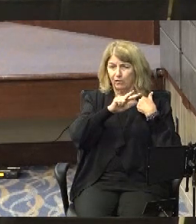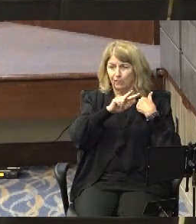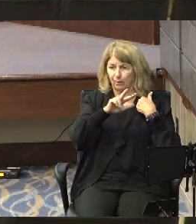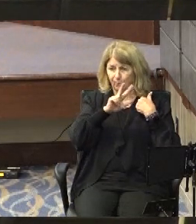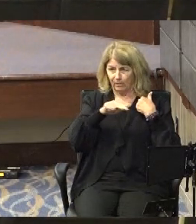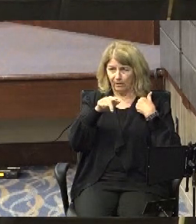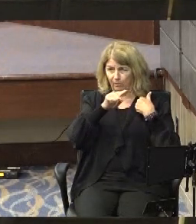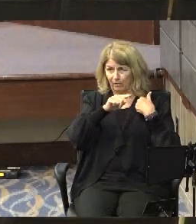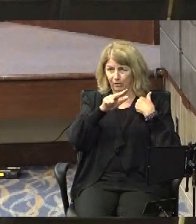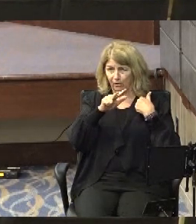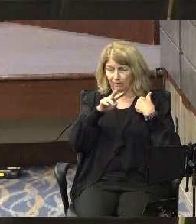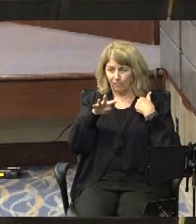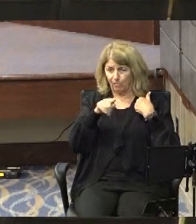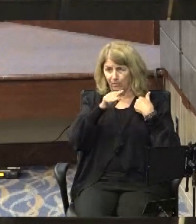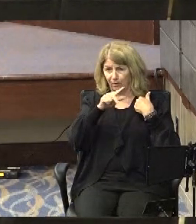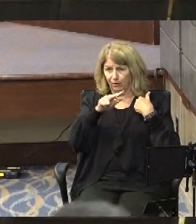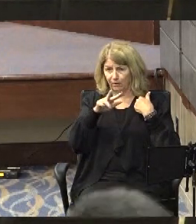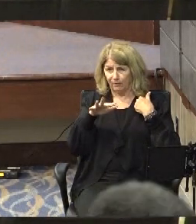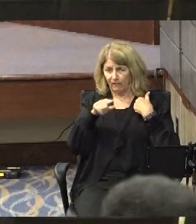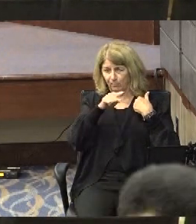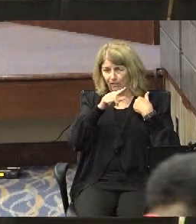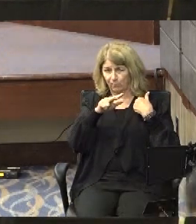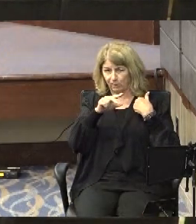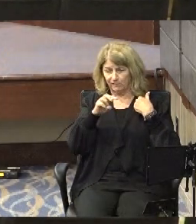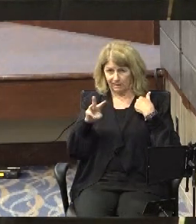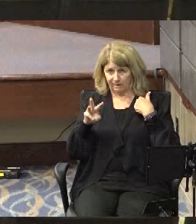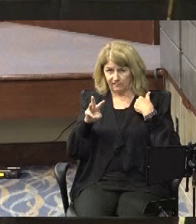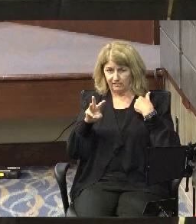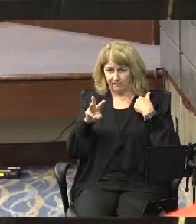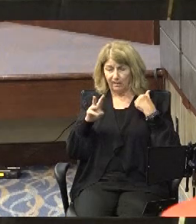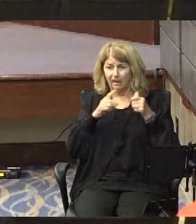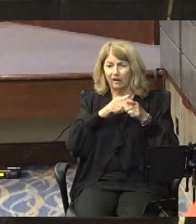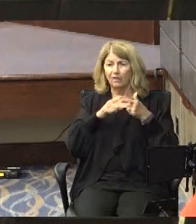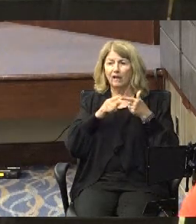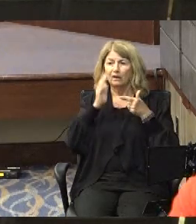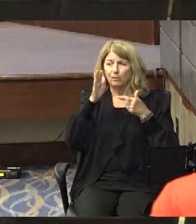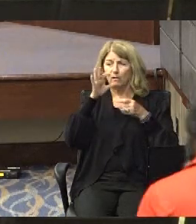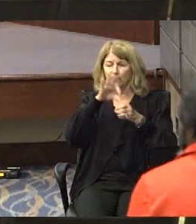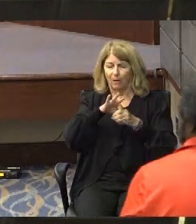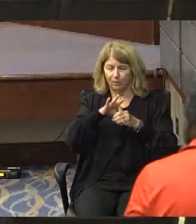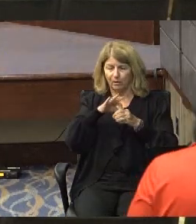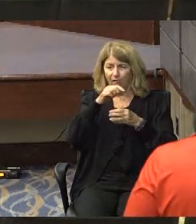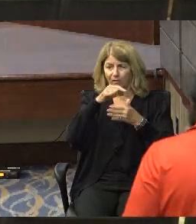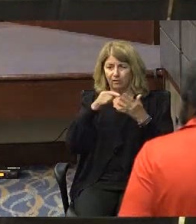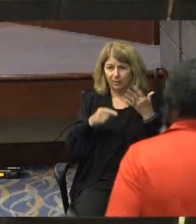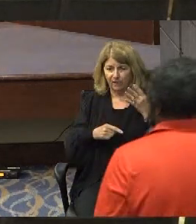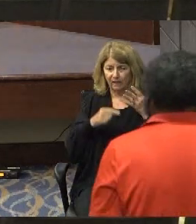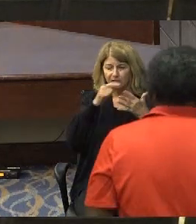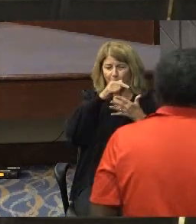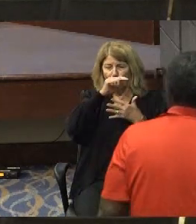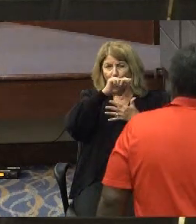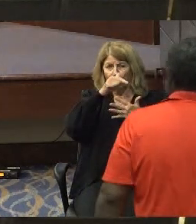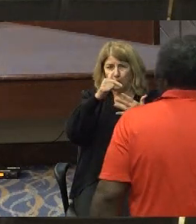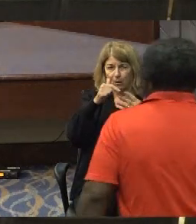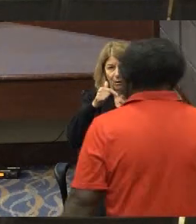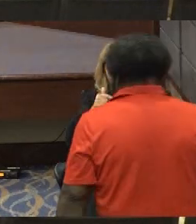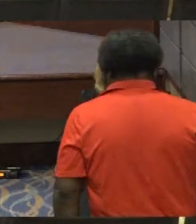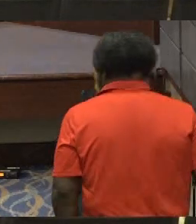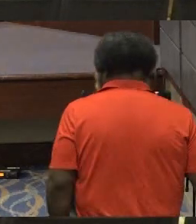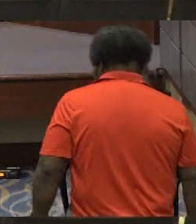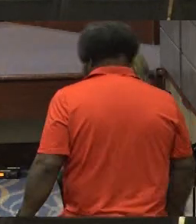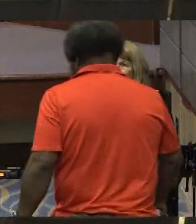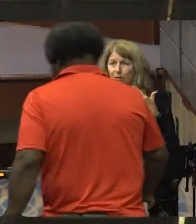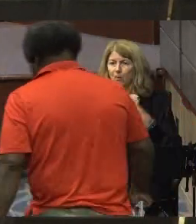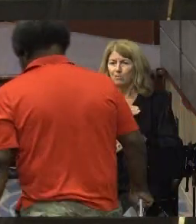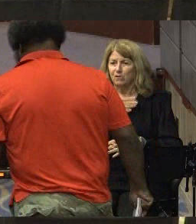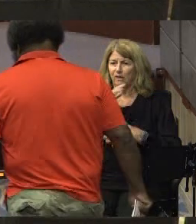135, 136, and then we will vote on them in sequence. Is that okay? Thank you. Appreciate